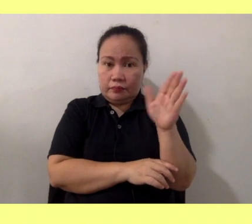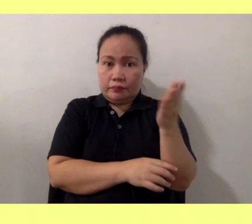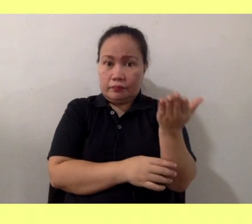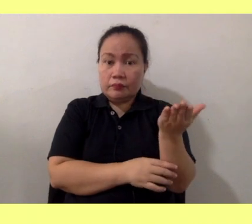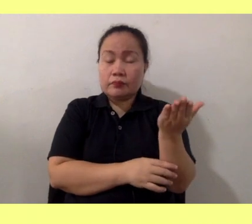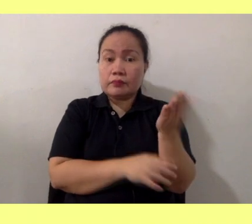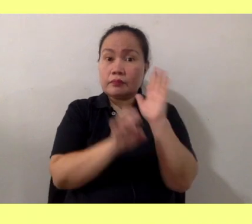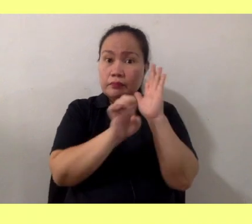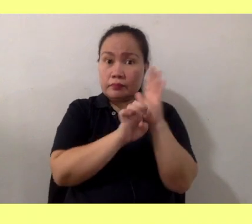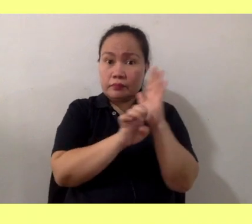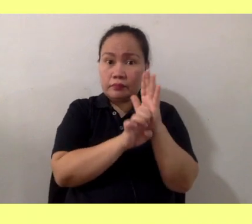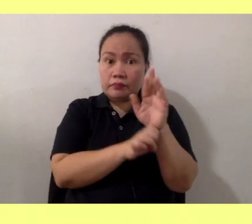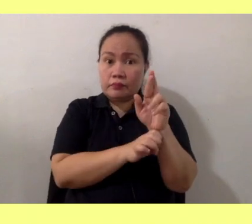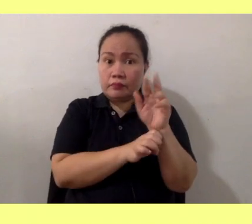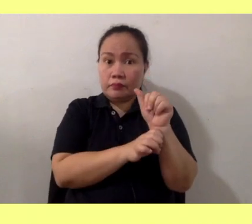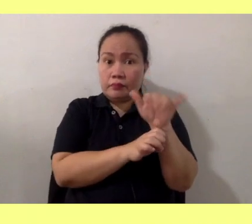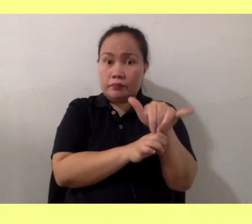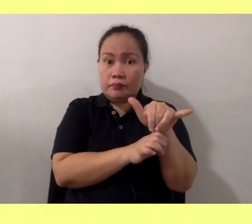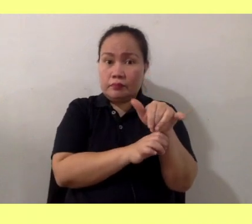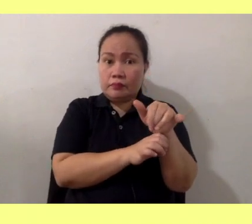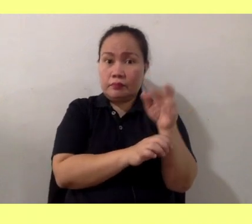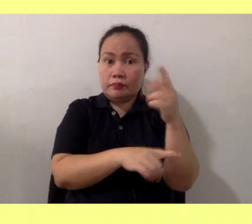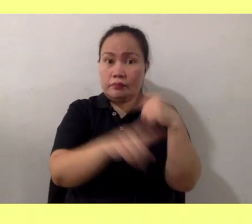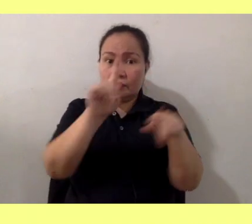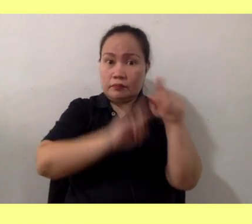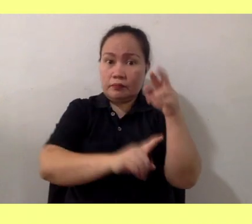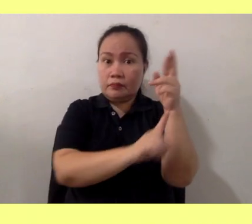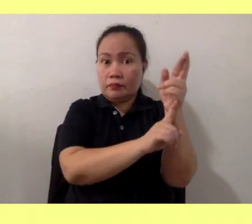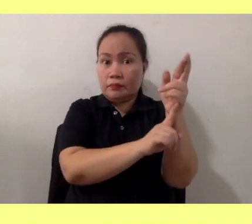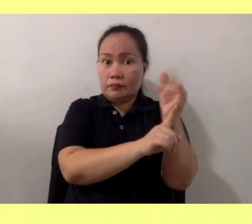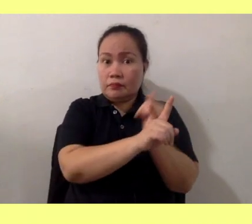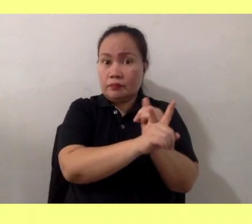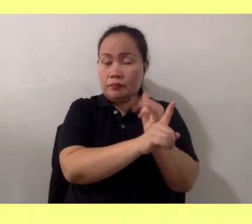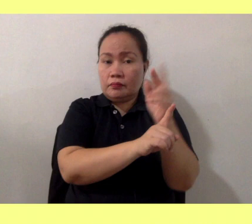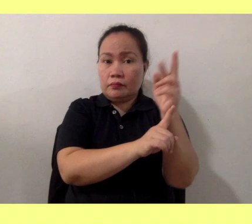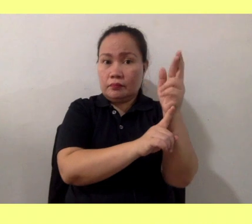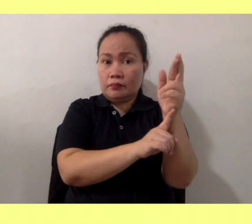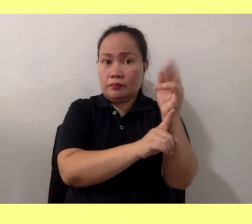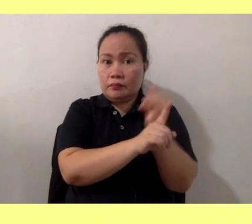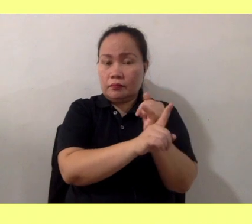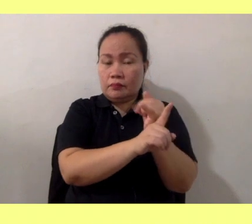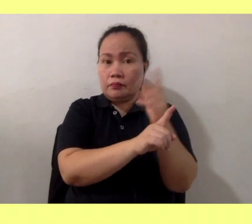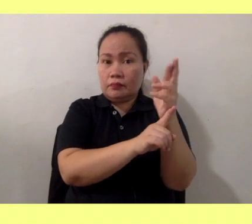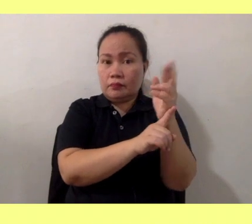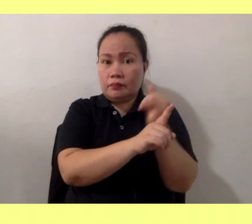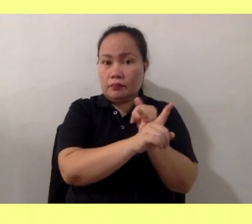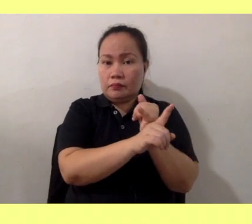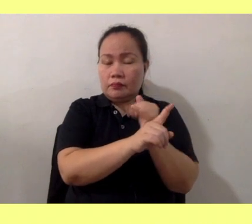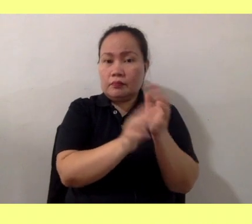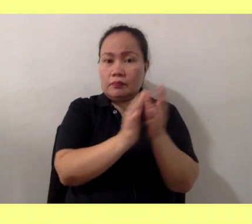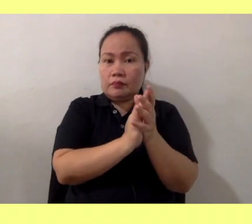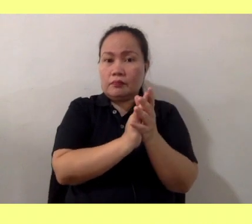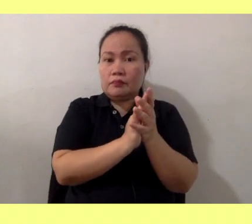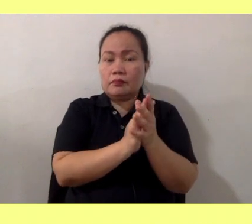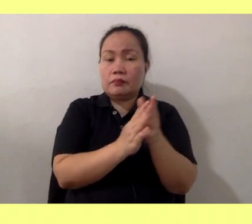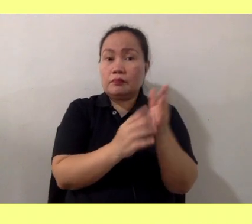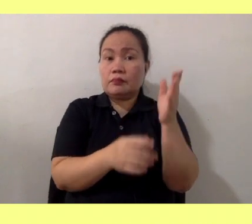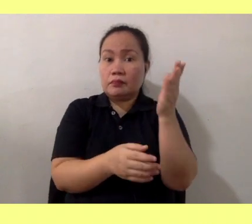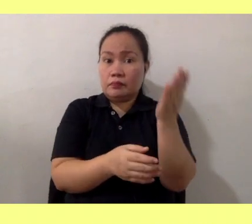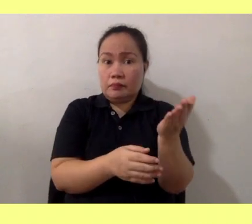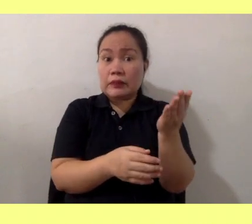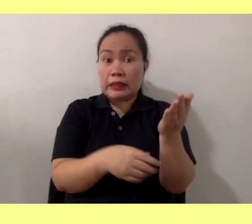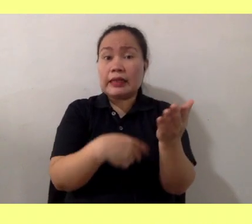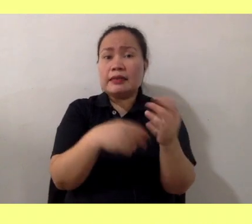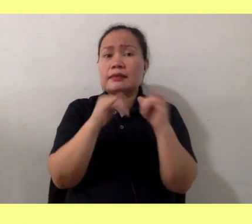ray. So, this is an example of a ray. So, what is the difference? Okay? So, from a line,